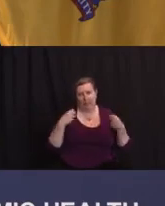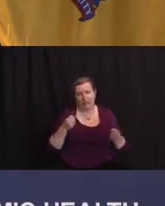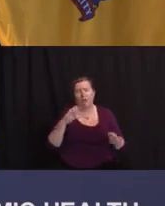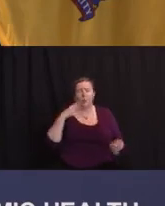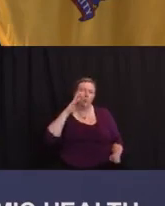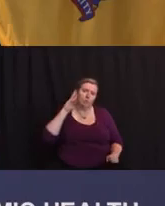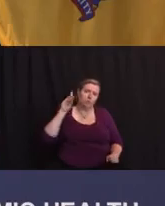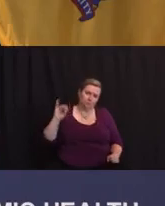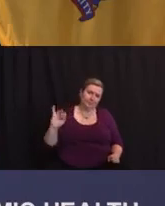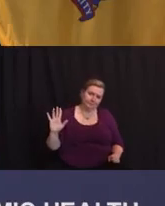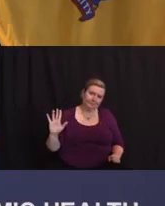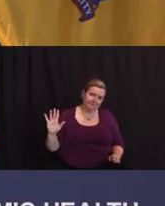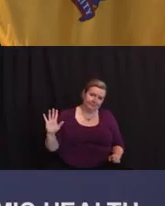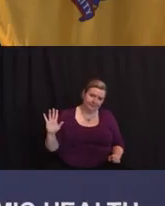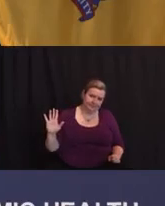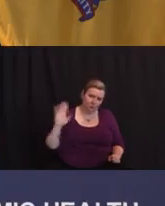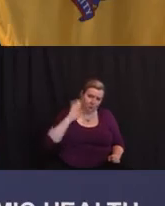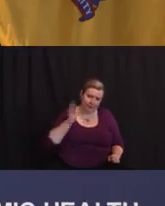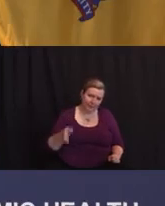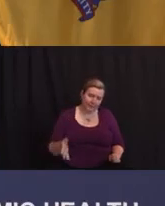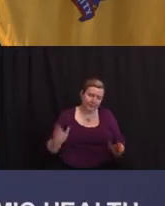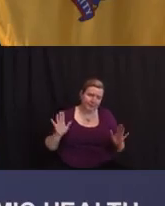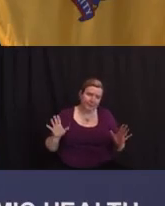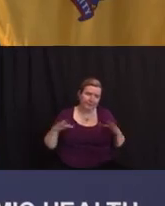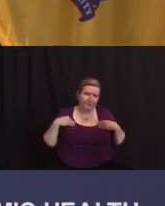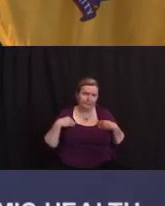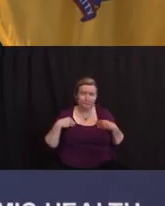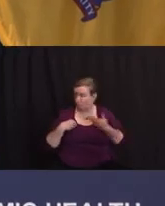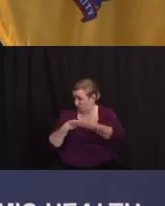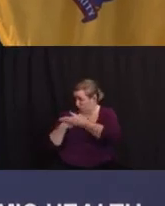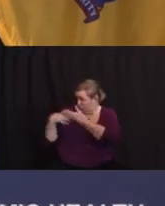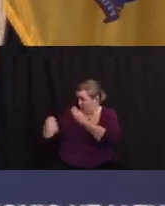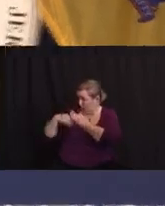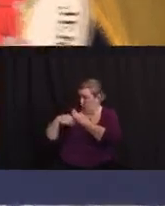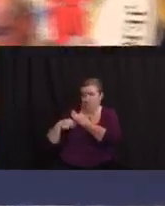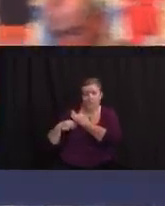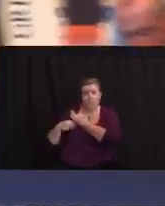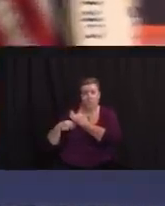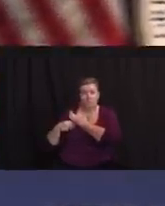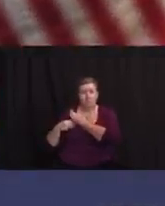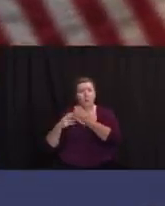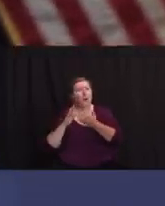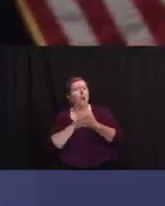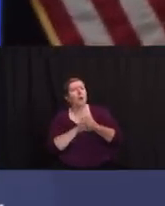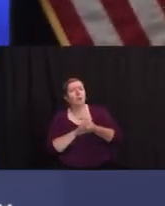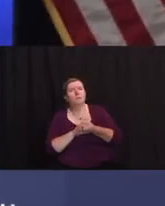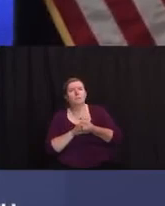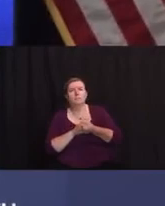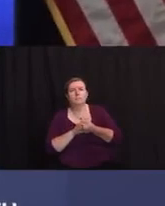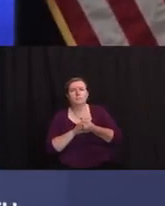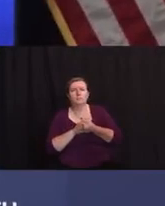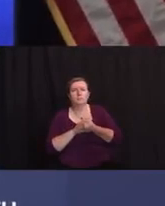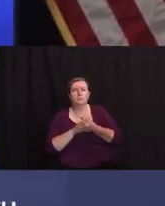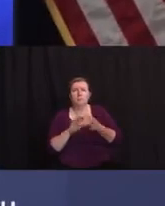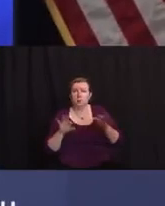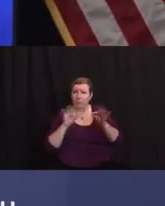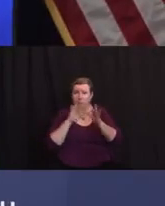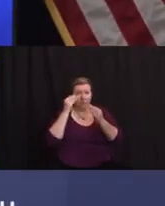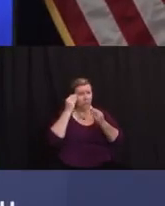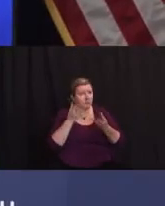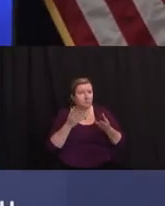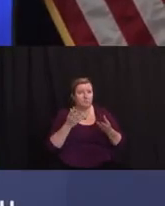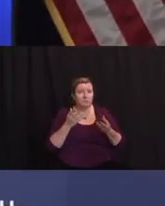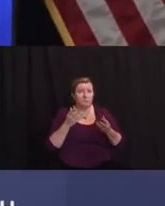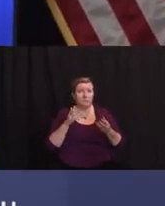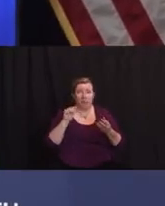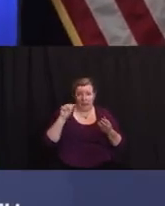will suggest. Anything to add to either of those? Judy? I think it's important to note that the Academy,